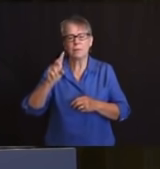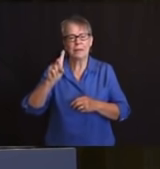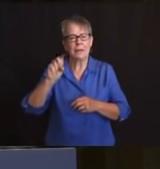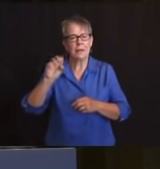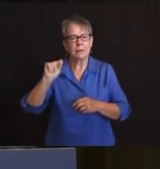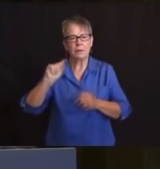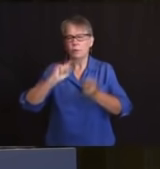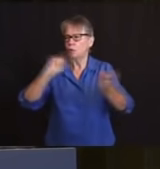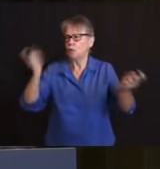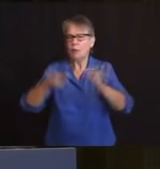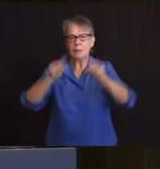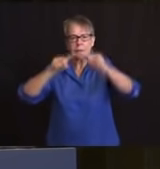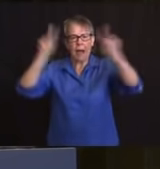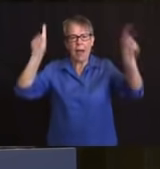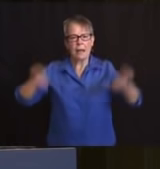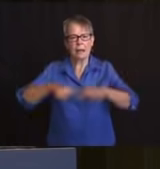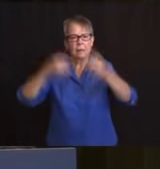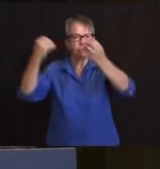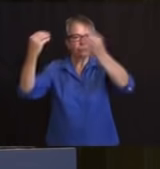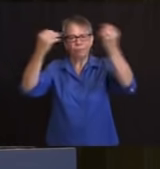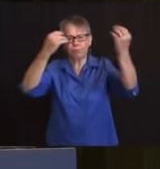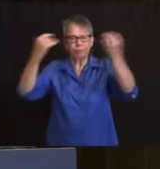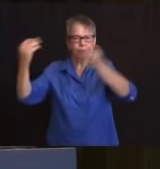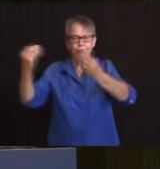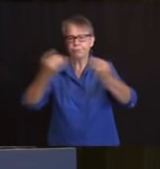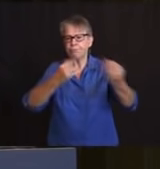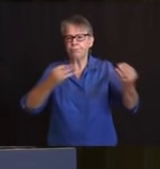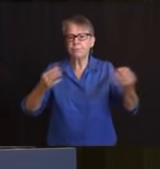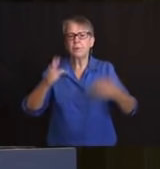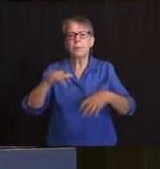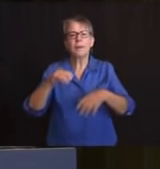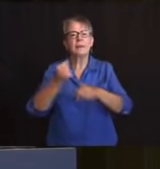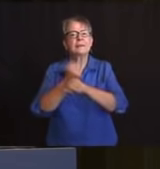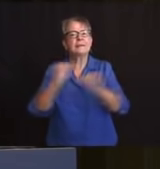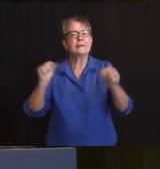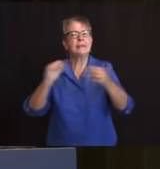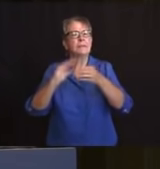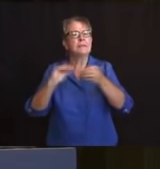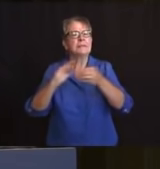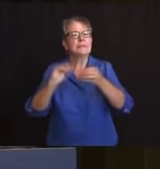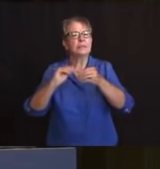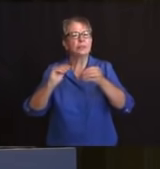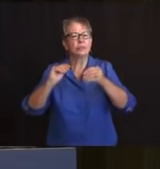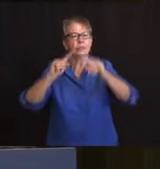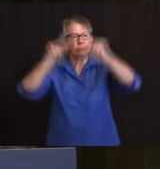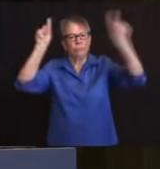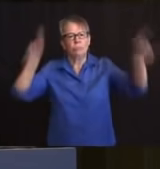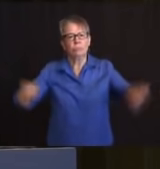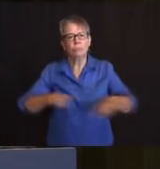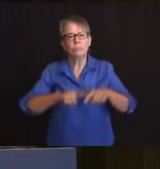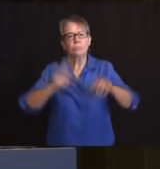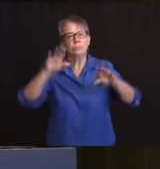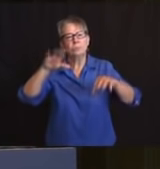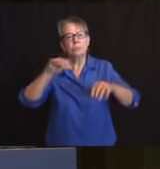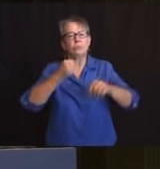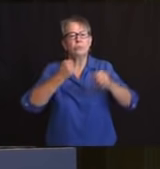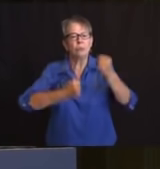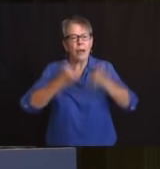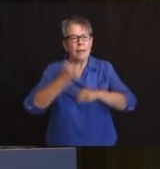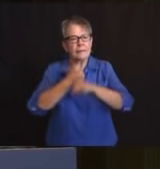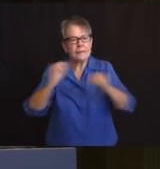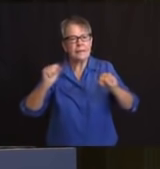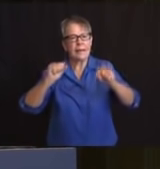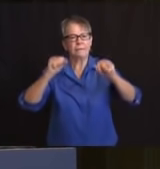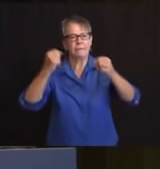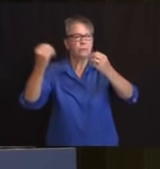511 quarantine message. So I simply ask that it's just not worth it, whether it's a taillight summons or warning or a speeding